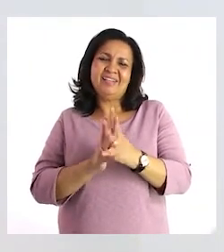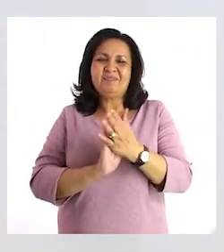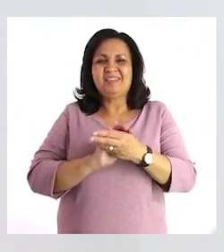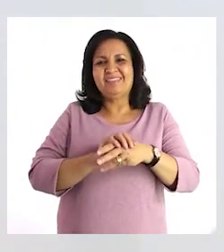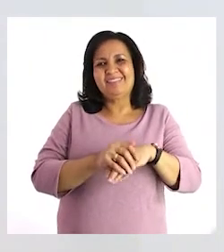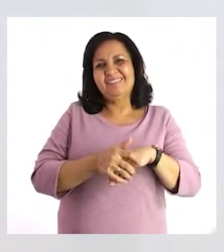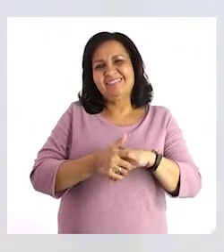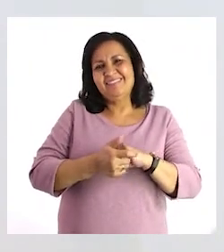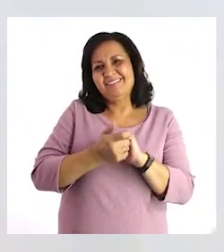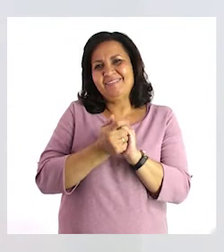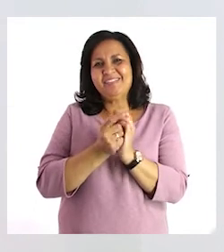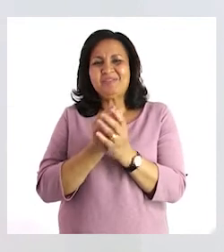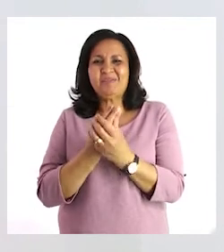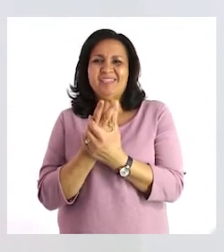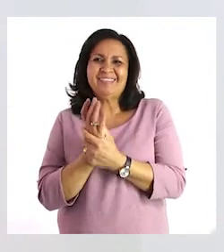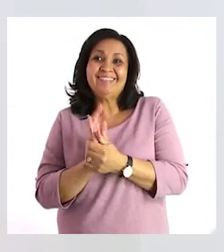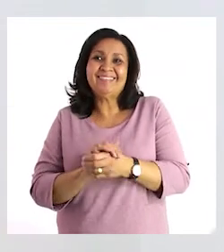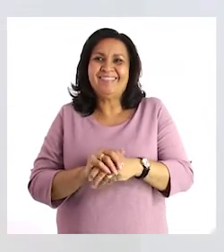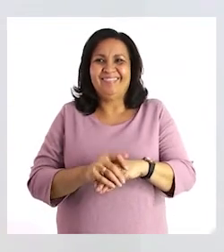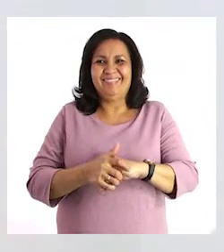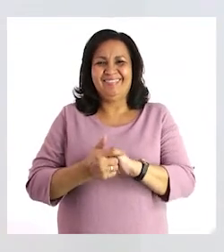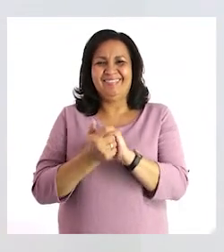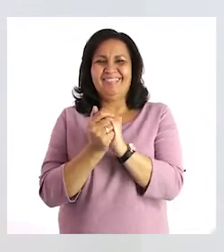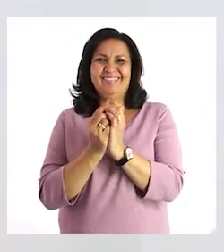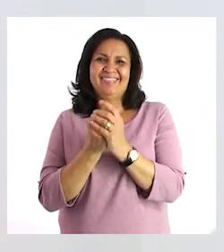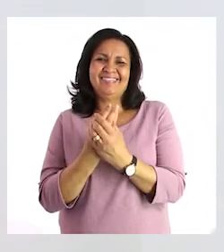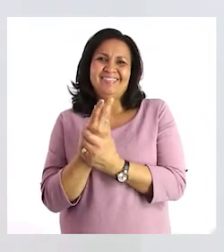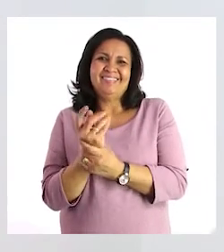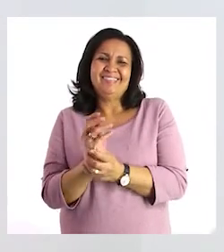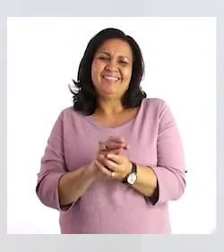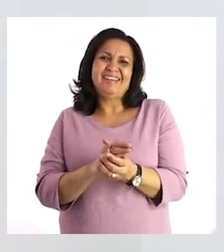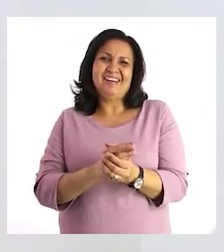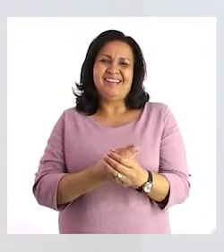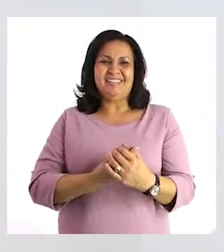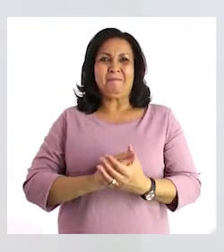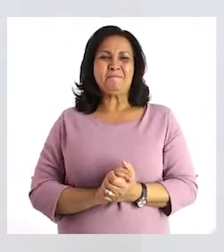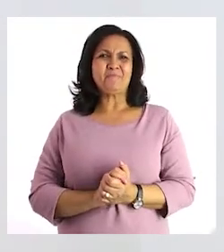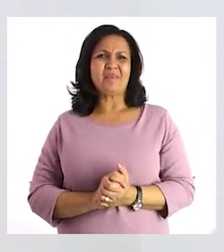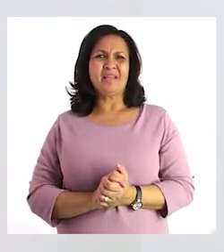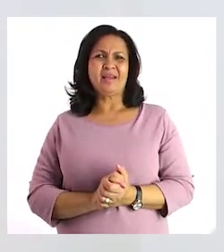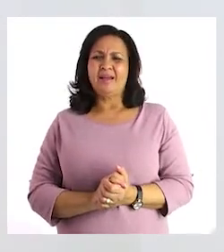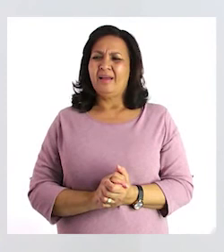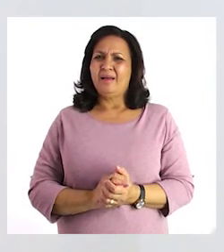and we give our hands a lovely squishy squashy all round, and we are set and sanitized.